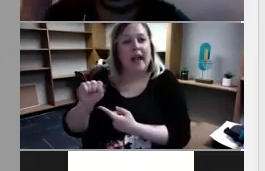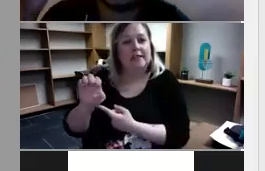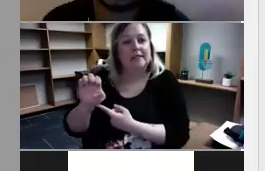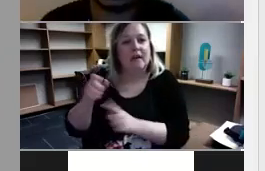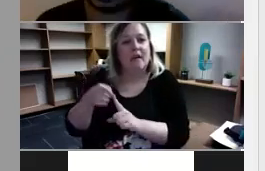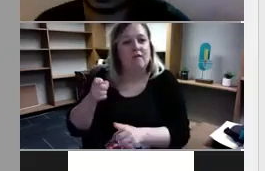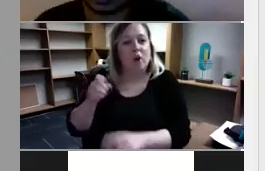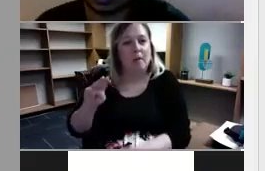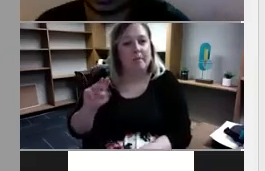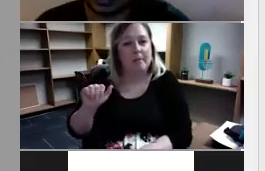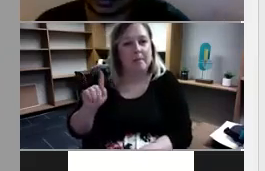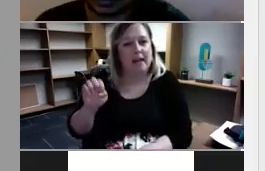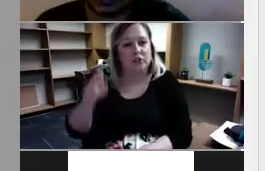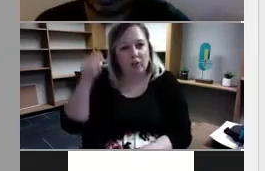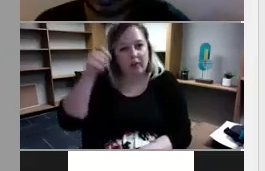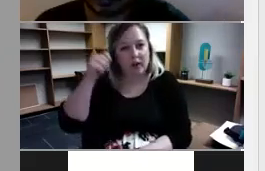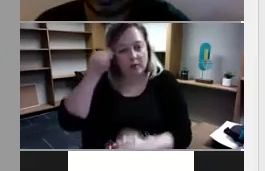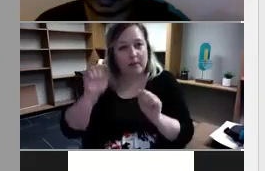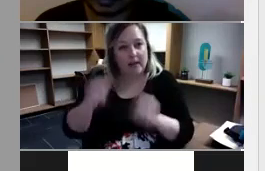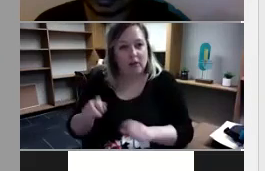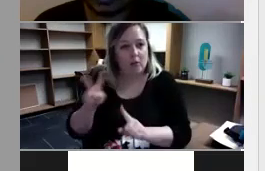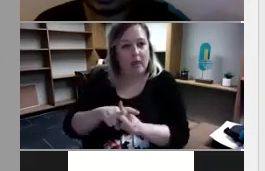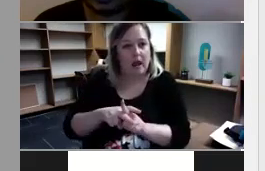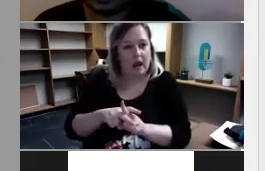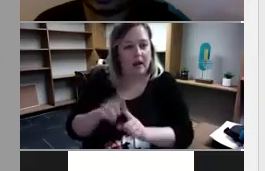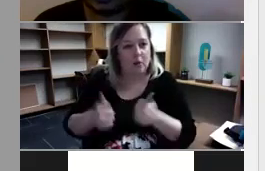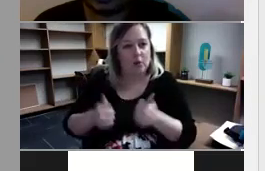Can we apply this particular equation?